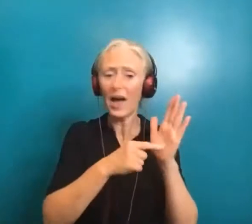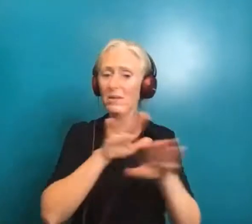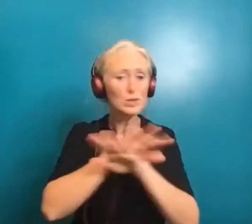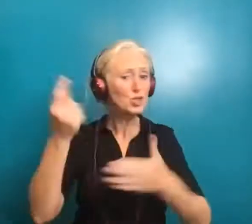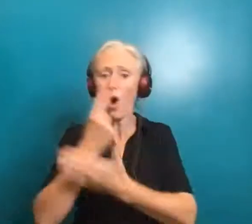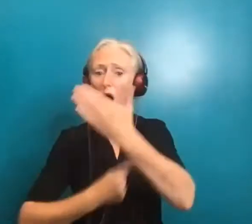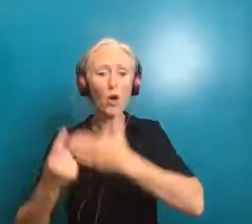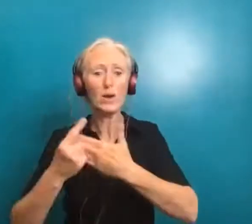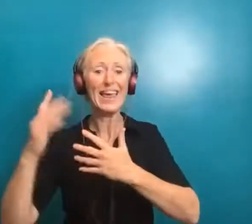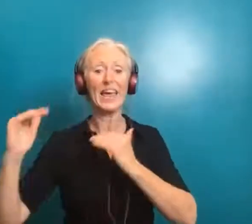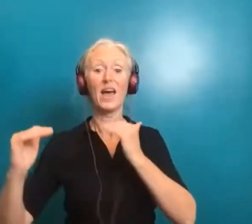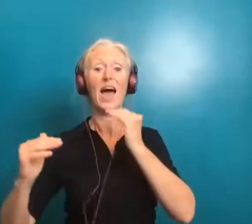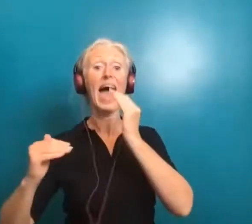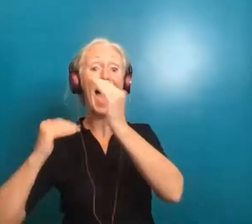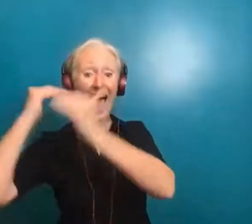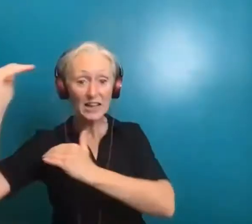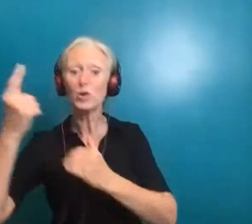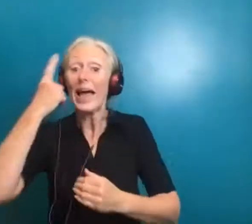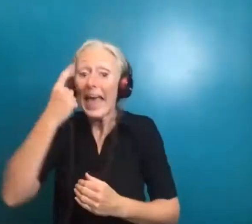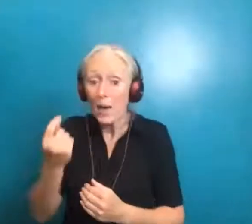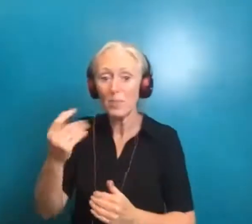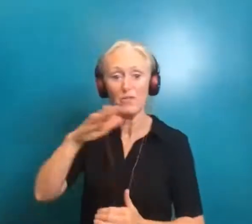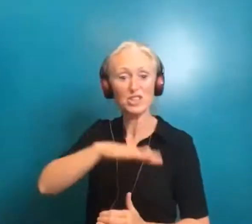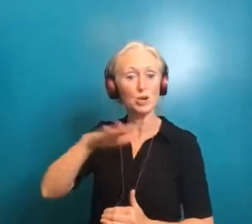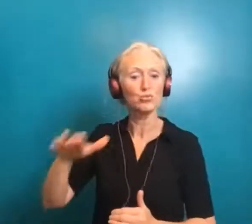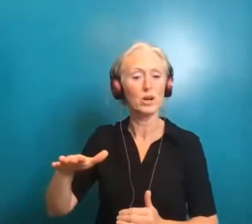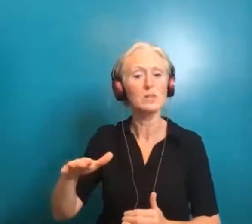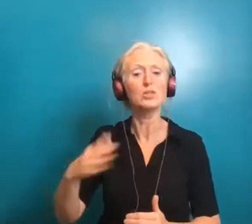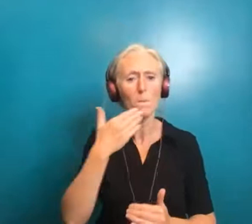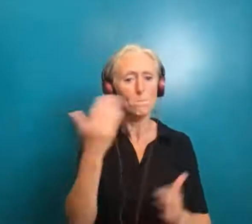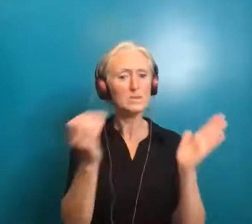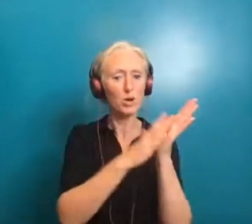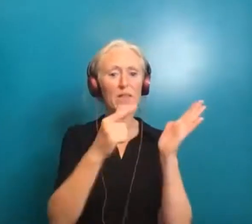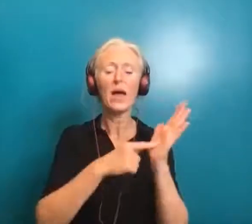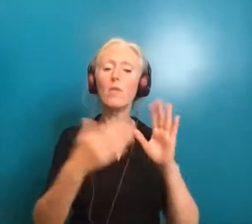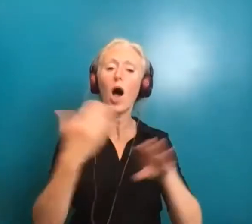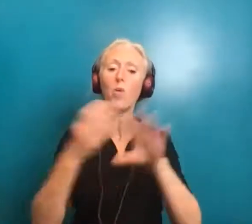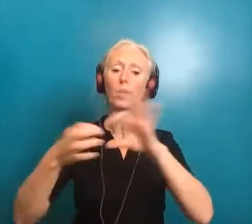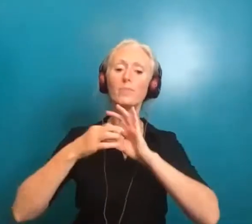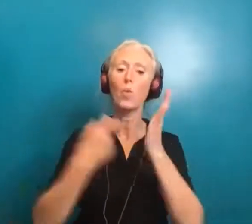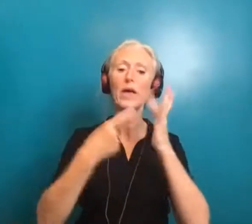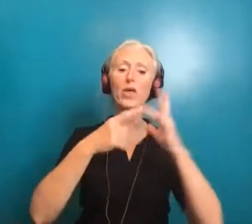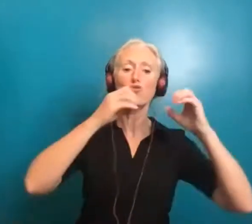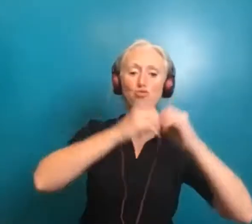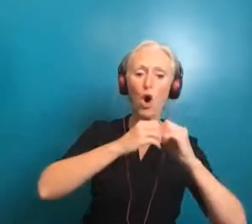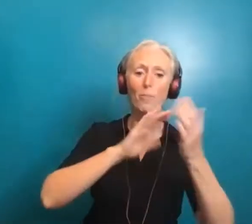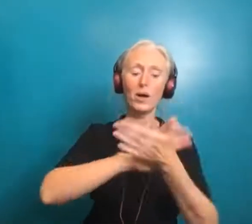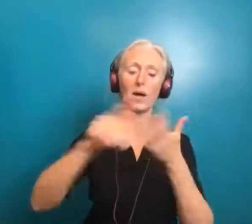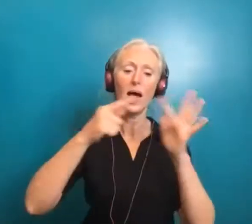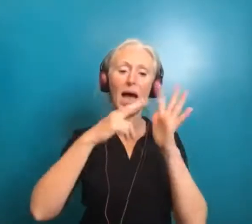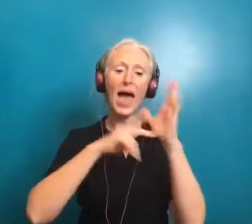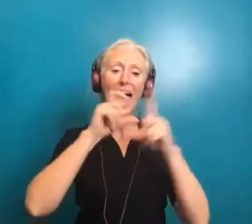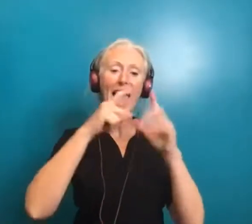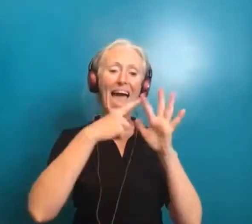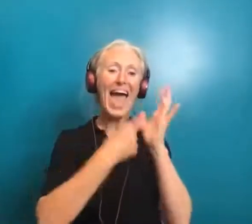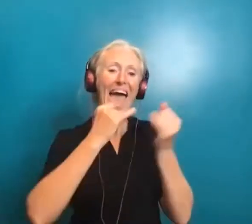for parents, you know, so I would sign them up. I work really closely with Rob Henderson. So when I have these studies, I do